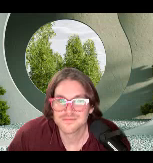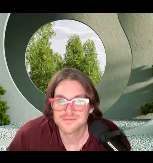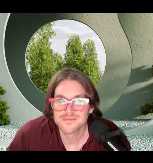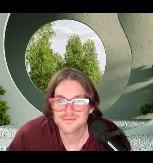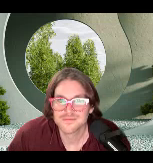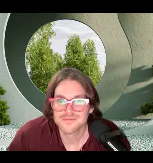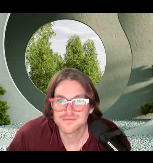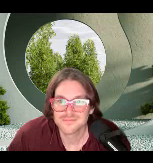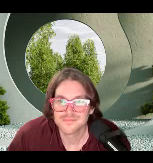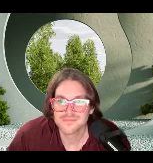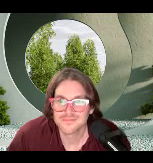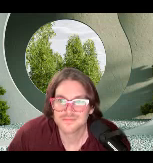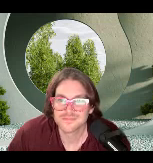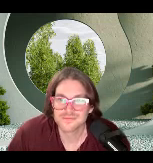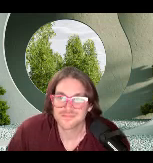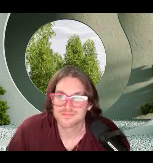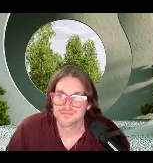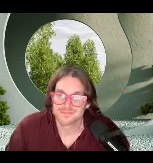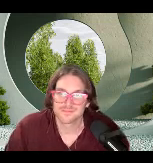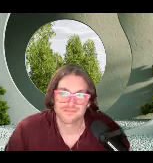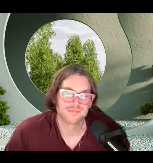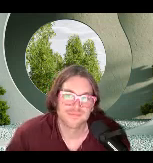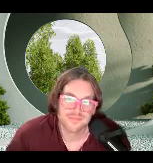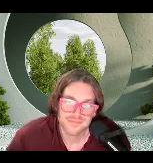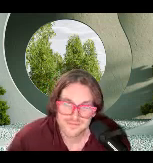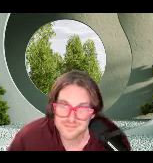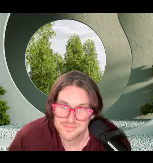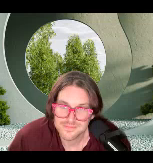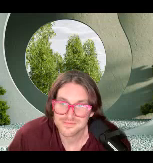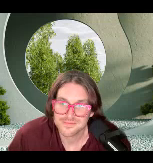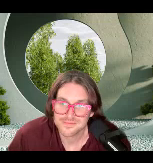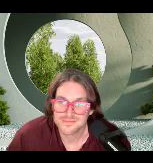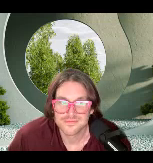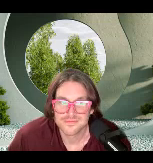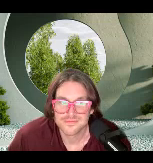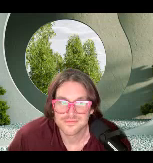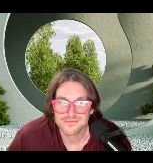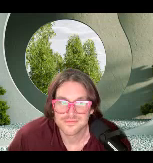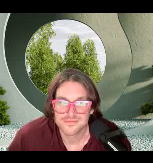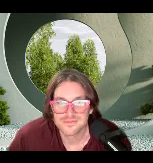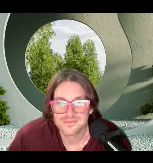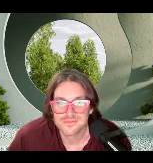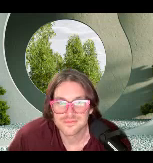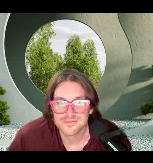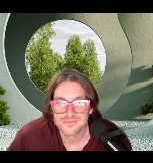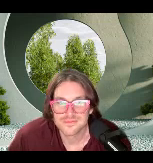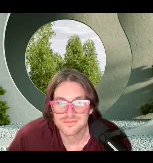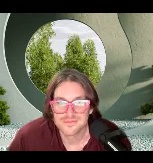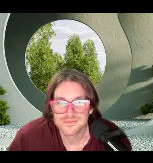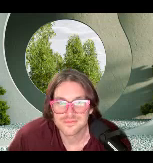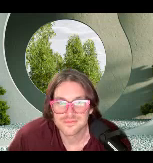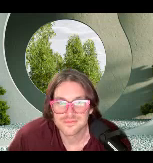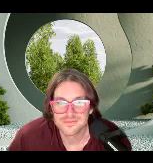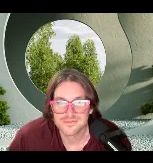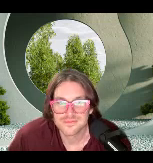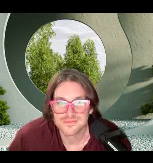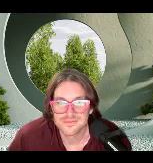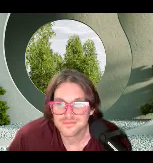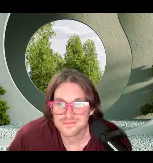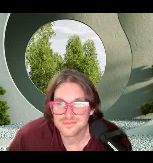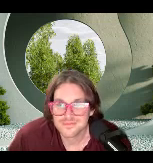you spot here on this slide? This is a Department of Justice ADA accessibility slide. Do you notice any